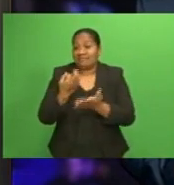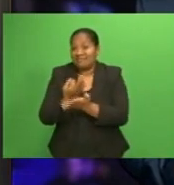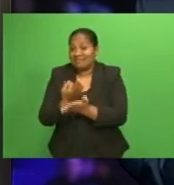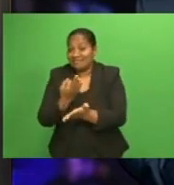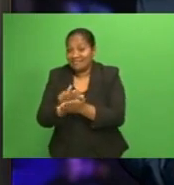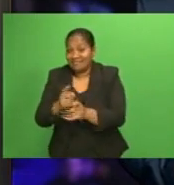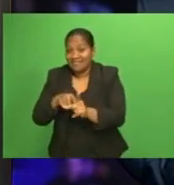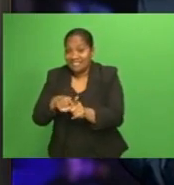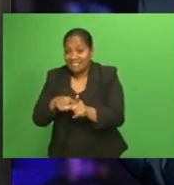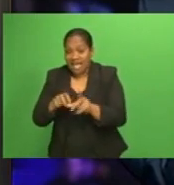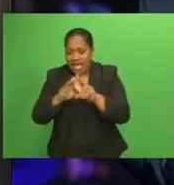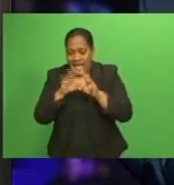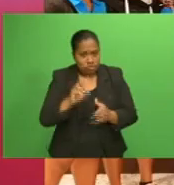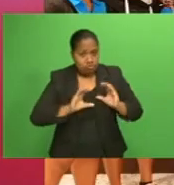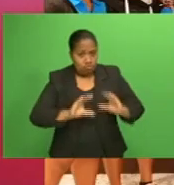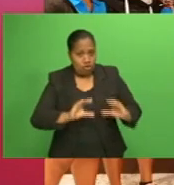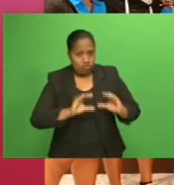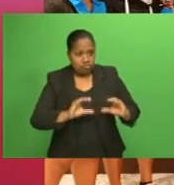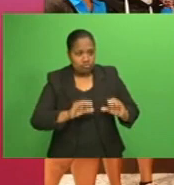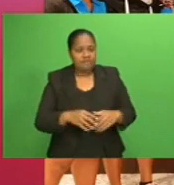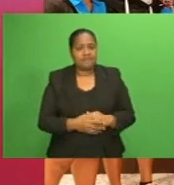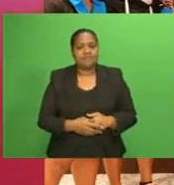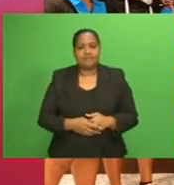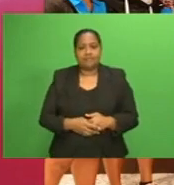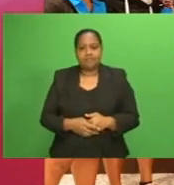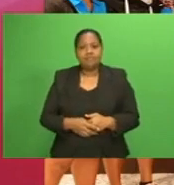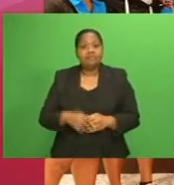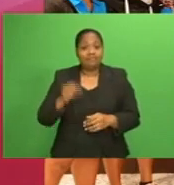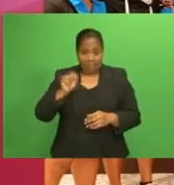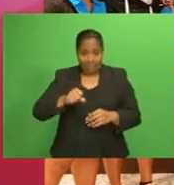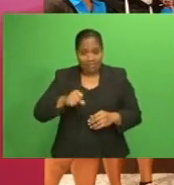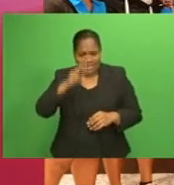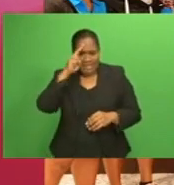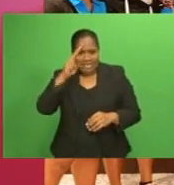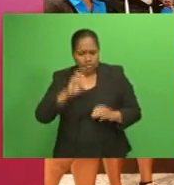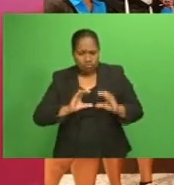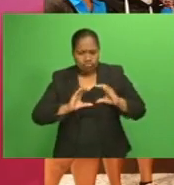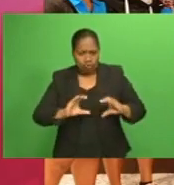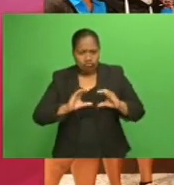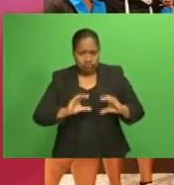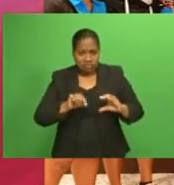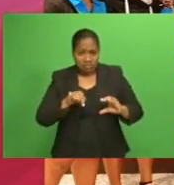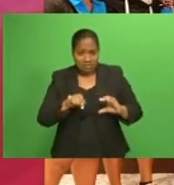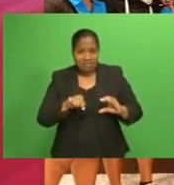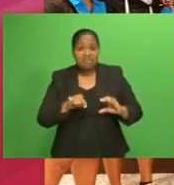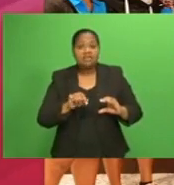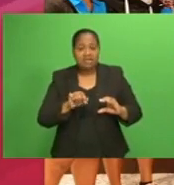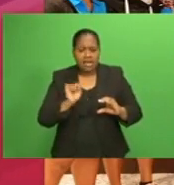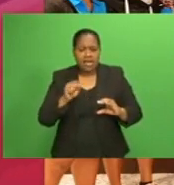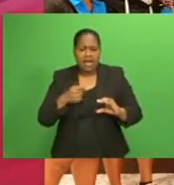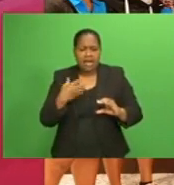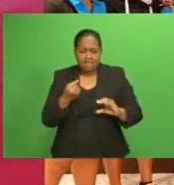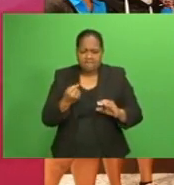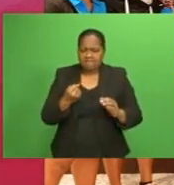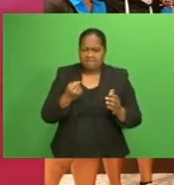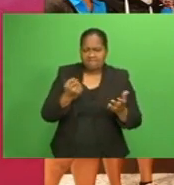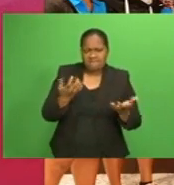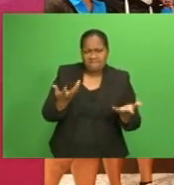now only wait and hope. So obviously there will be the national coach's position. We have a few areas,